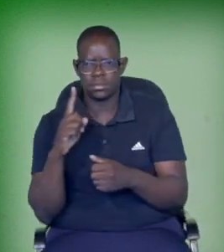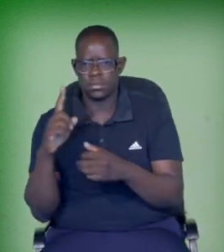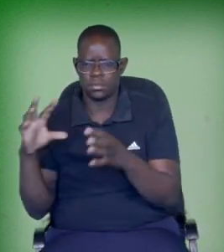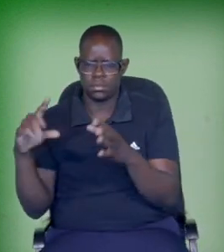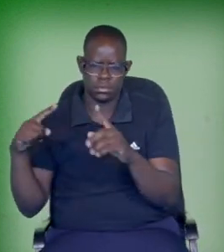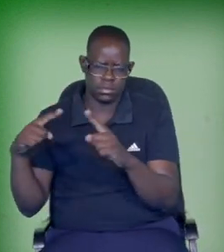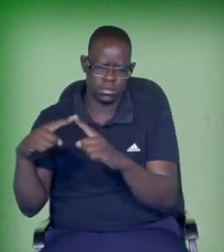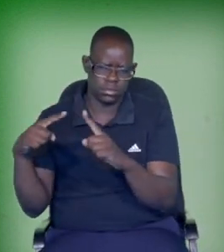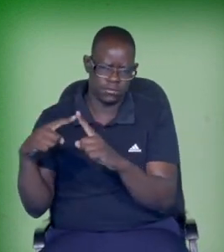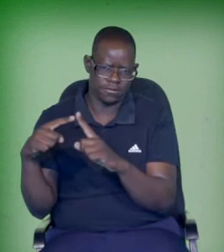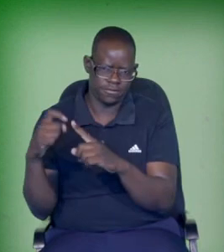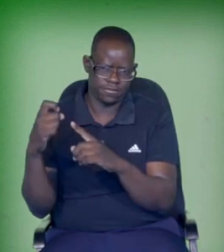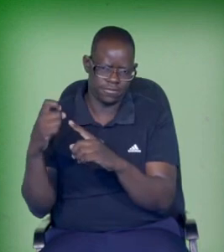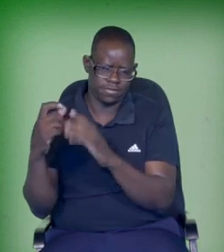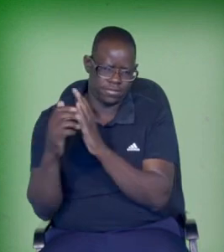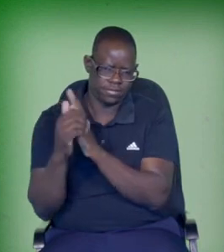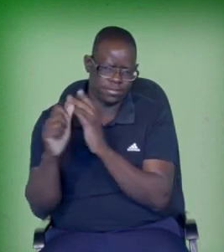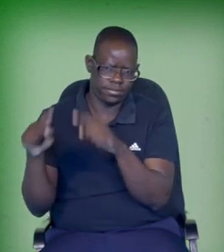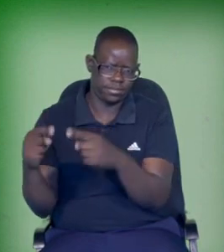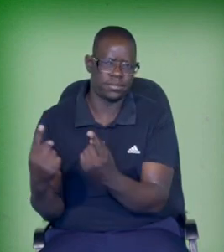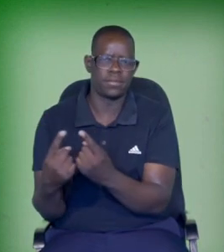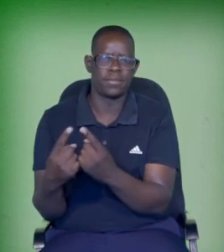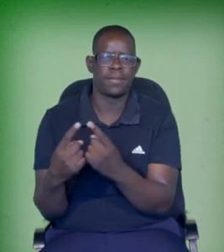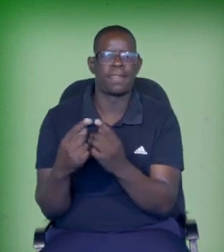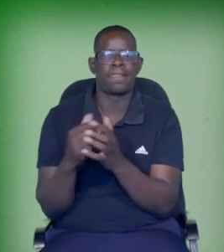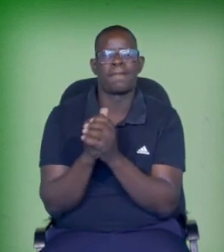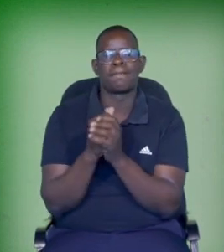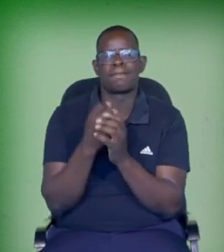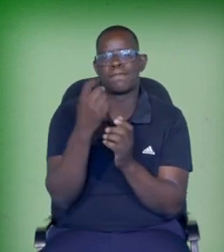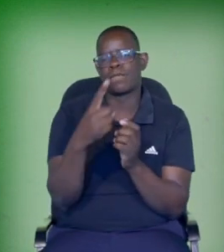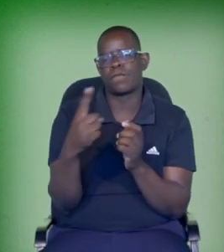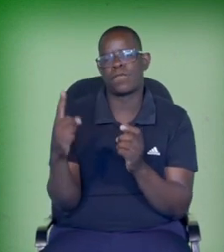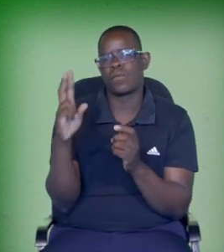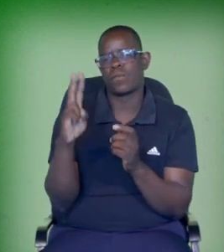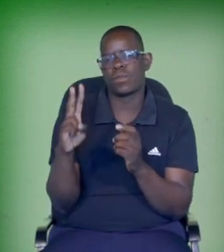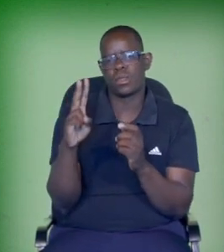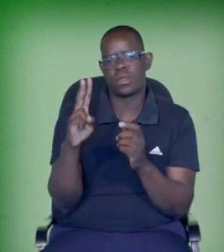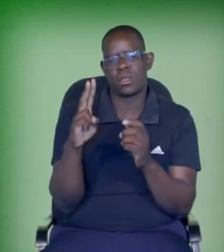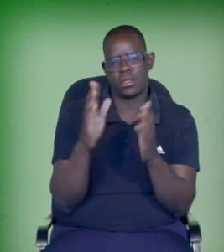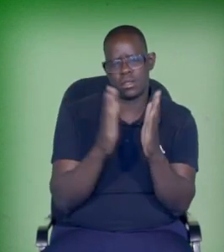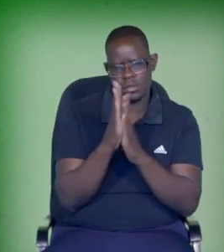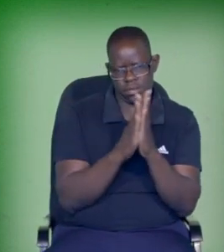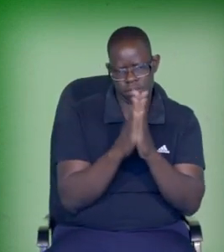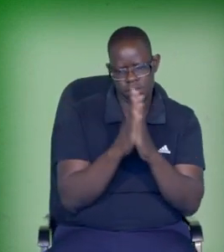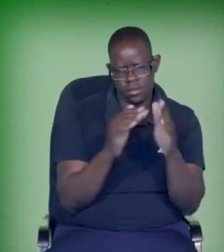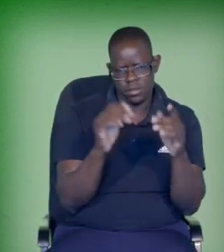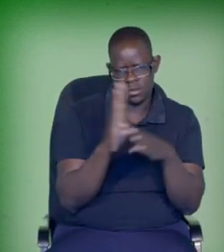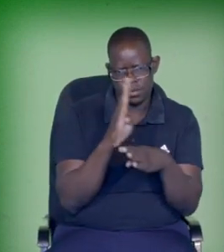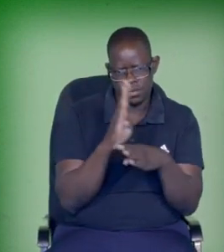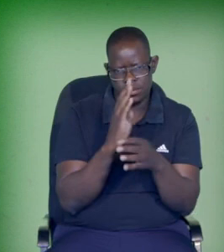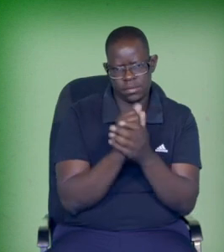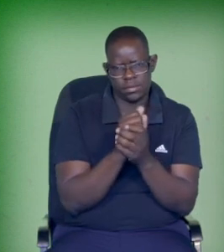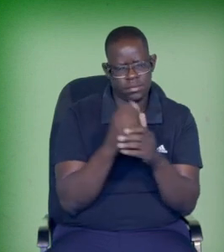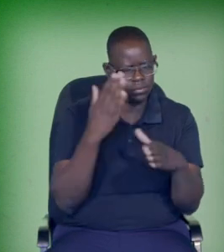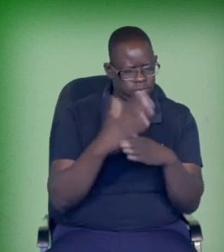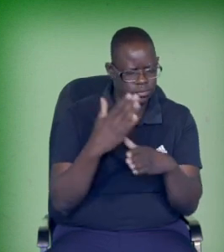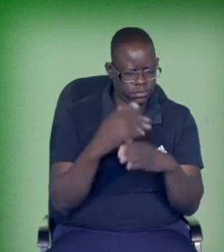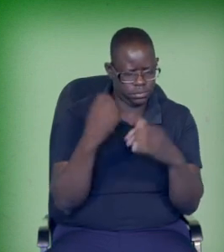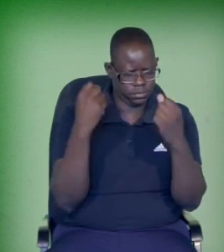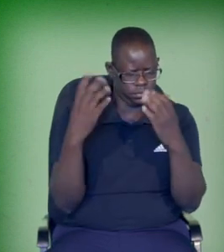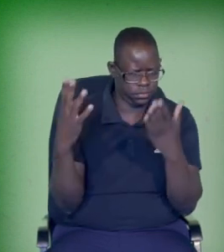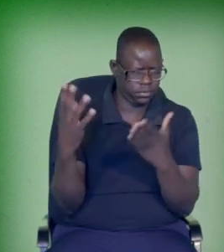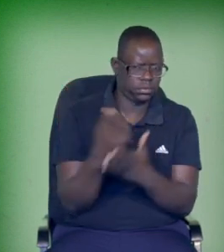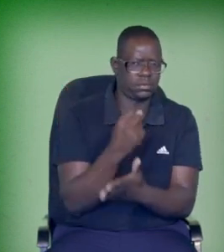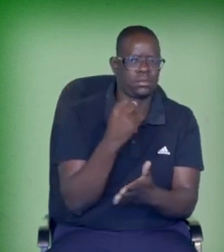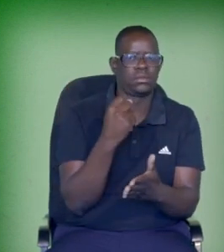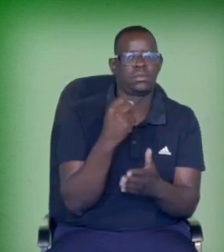technical aspects of the trade. Also, each partner has a strong personal interest in the business and will work hard to make it